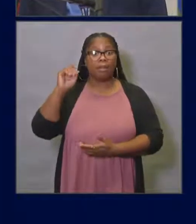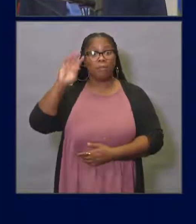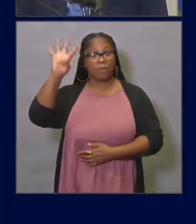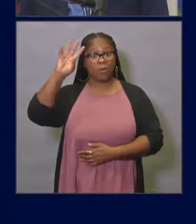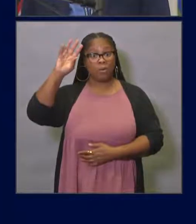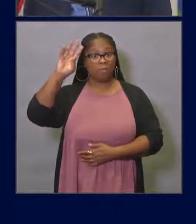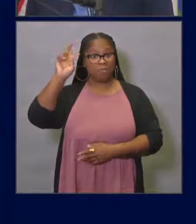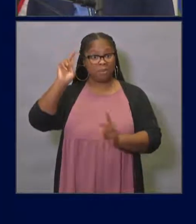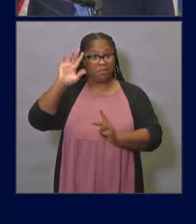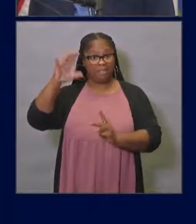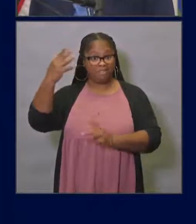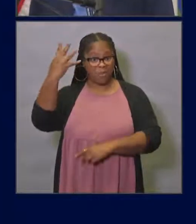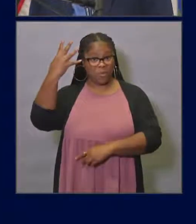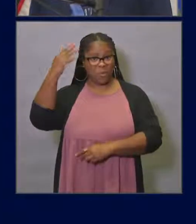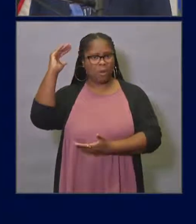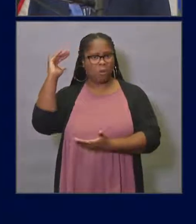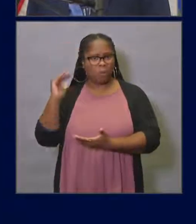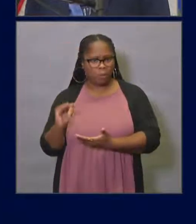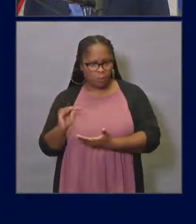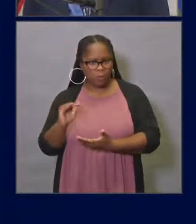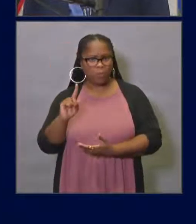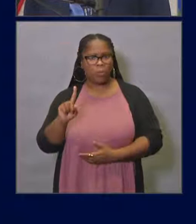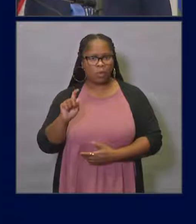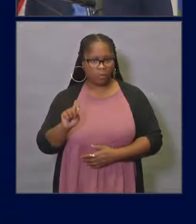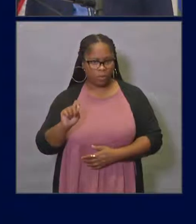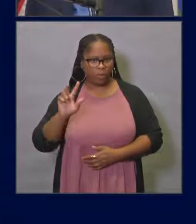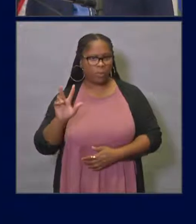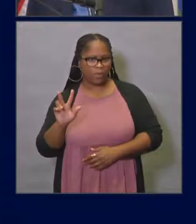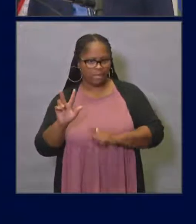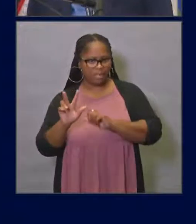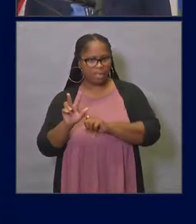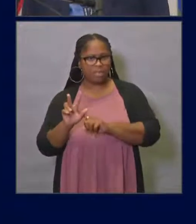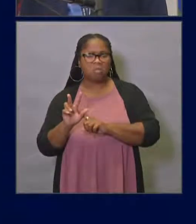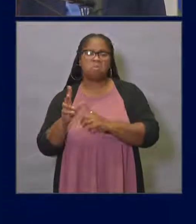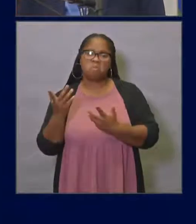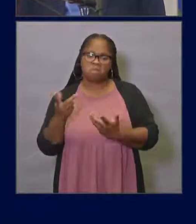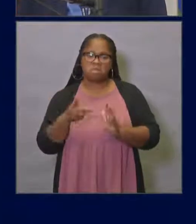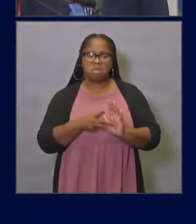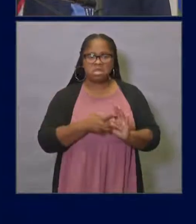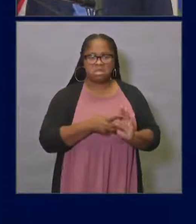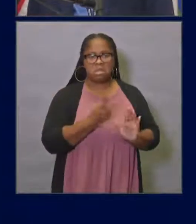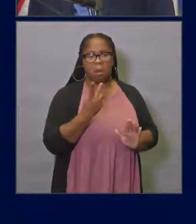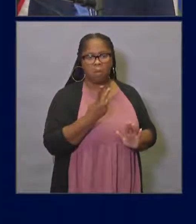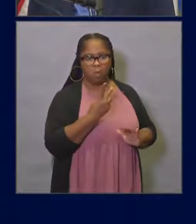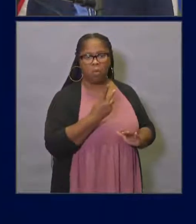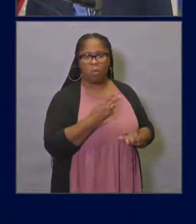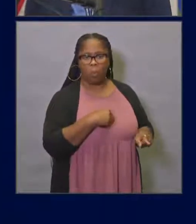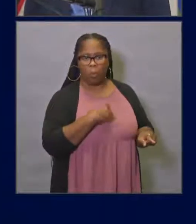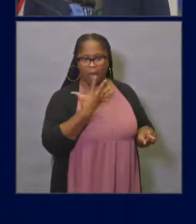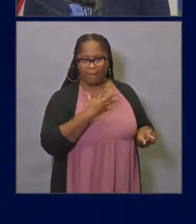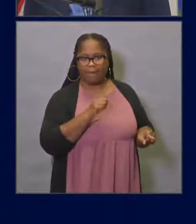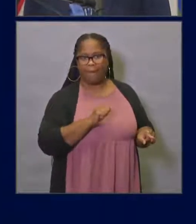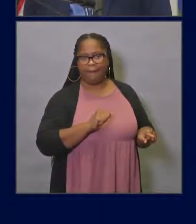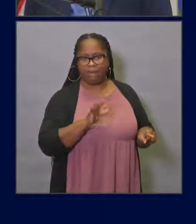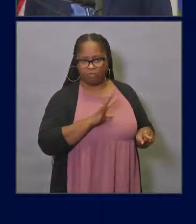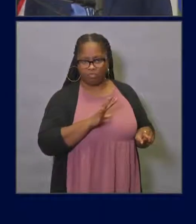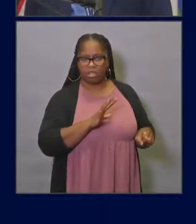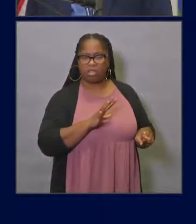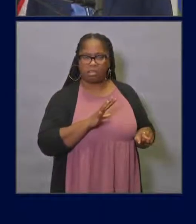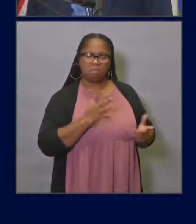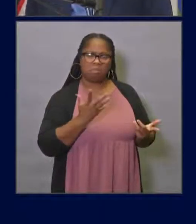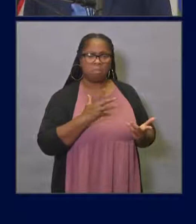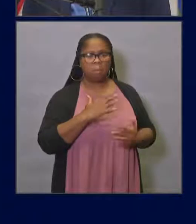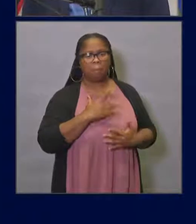deaths per 100,000 people, and that's now twice the rate for white residents and Asian residents that